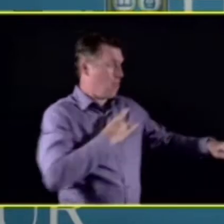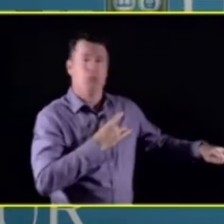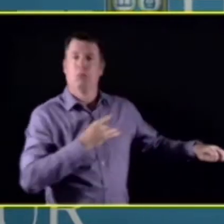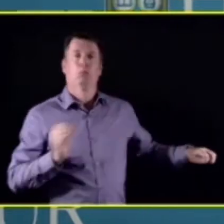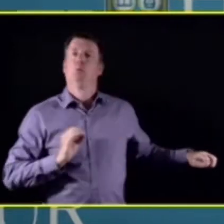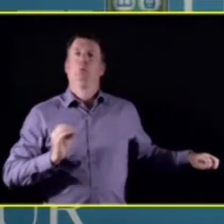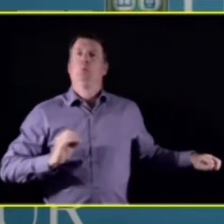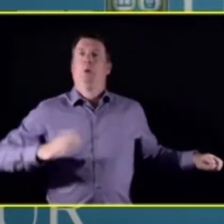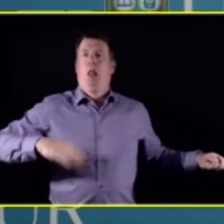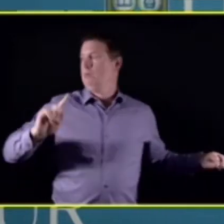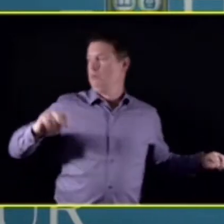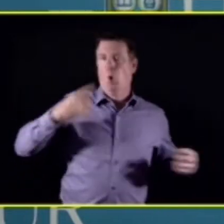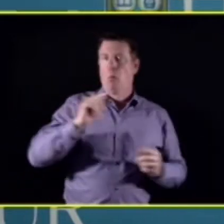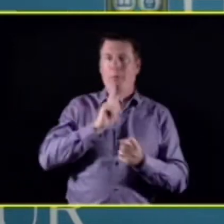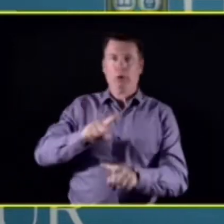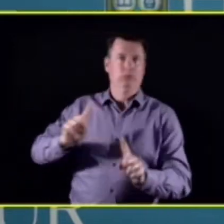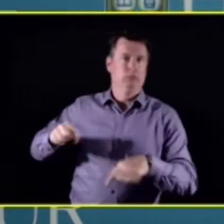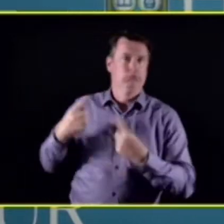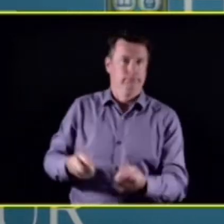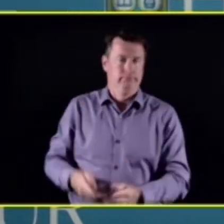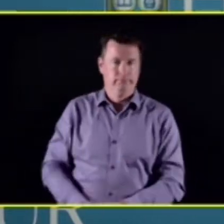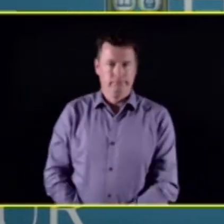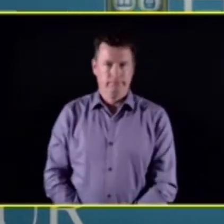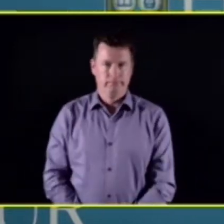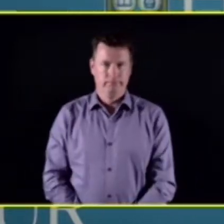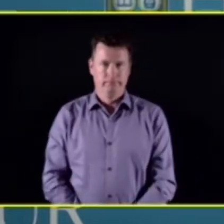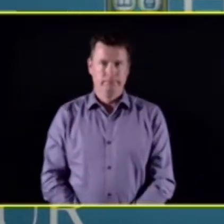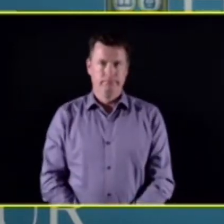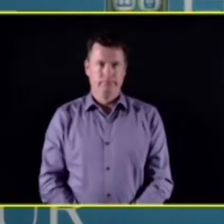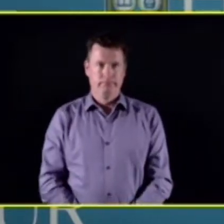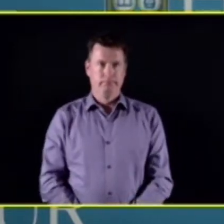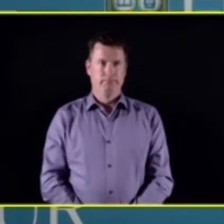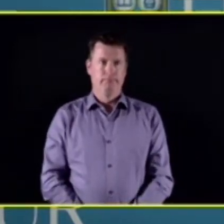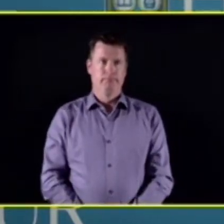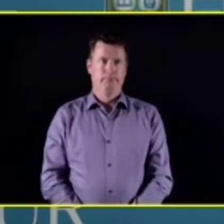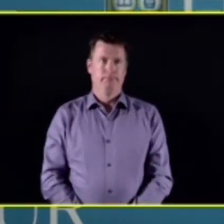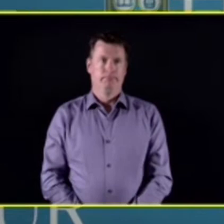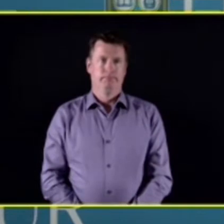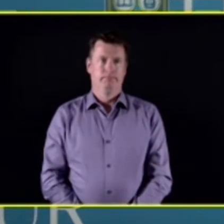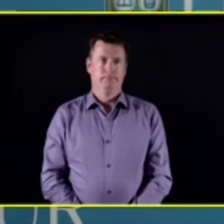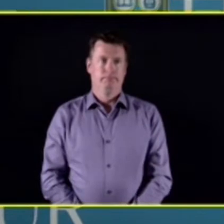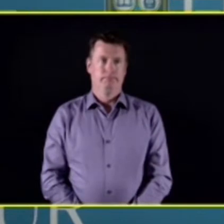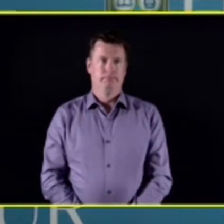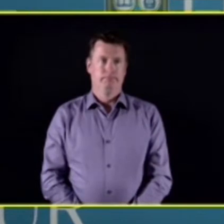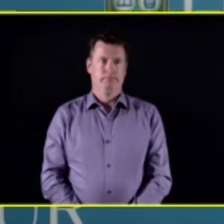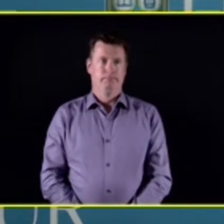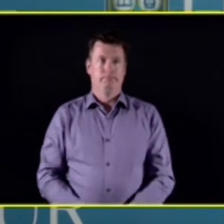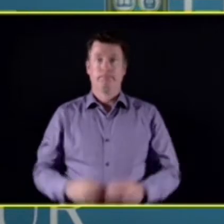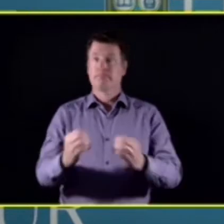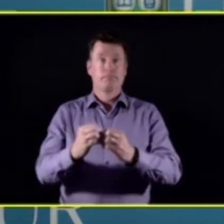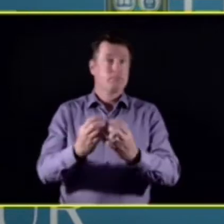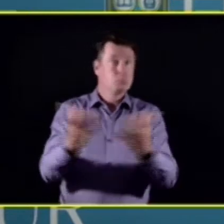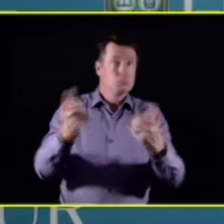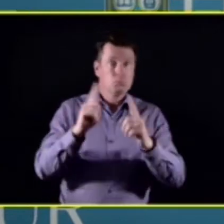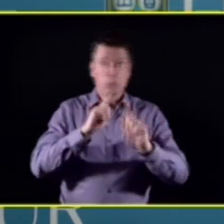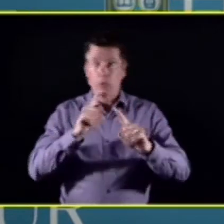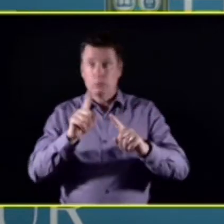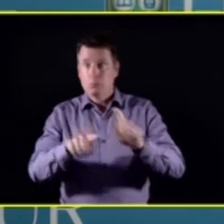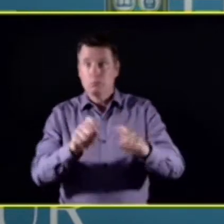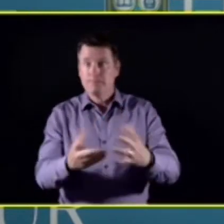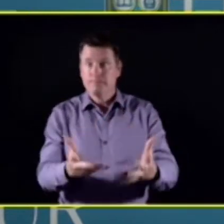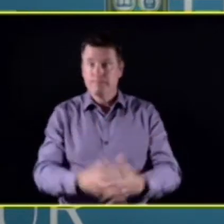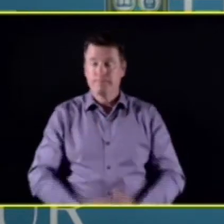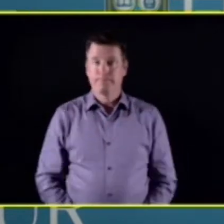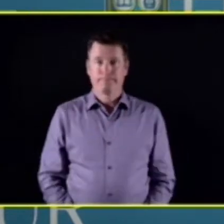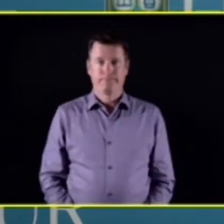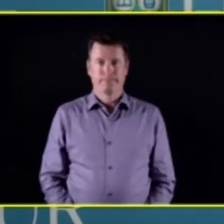to ask a question, please just come into the chat. You can ask the question there, or just we'll open it up for you to ask a question. And I'll circle back, Brett,